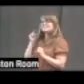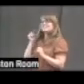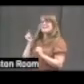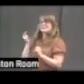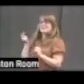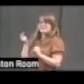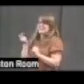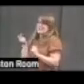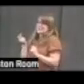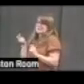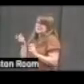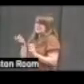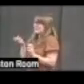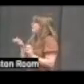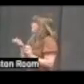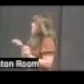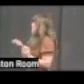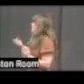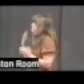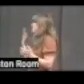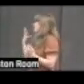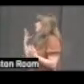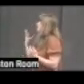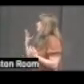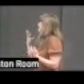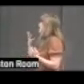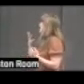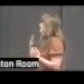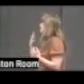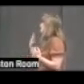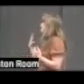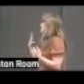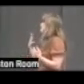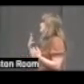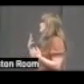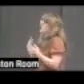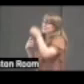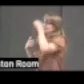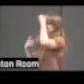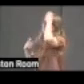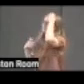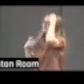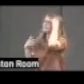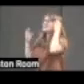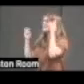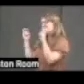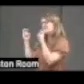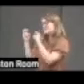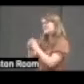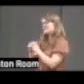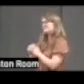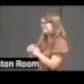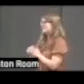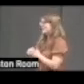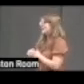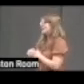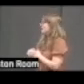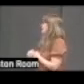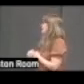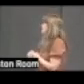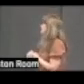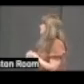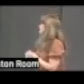It sounds like a goat, which is why we call it bleating, because it sounds like a goat. And this is a really affiliative